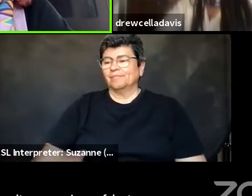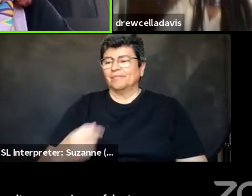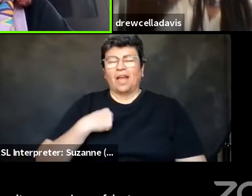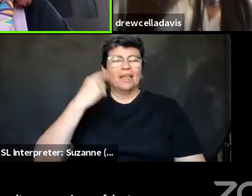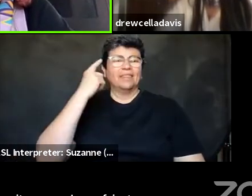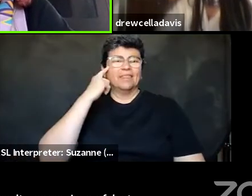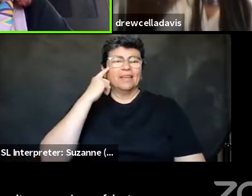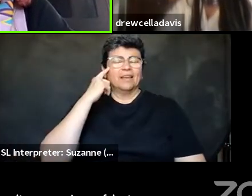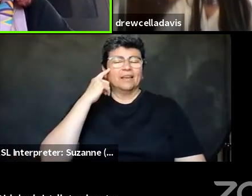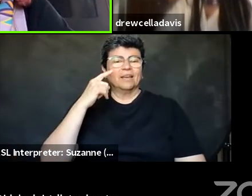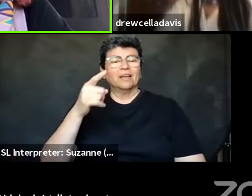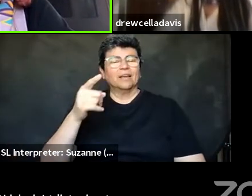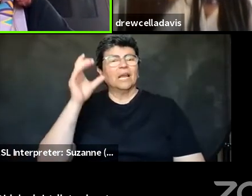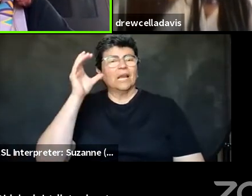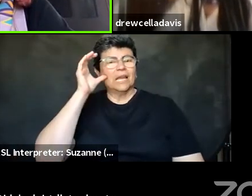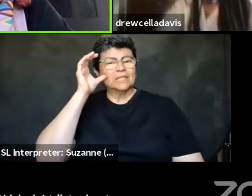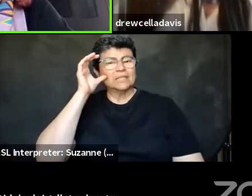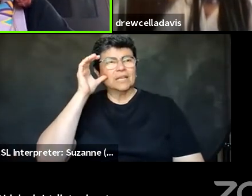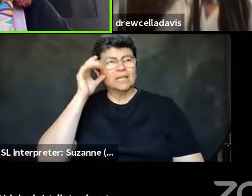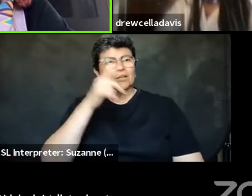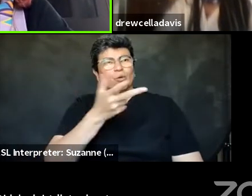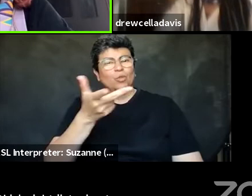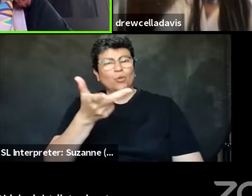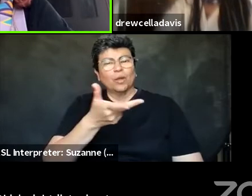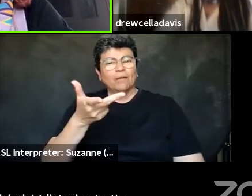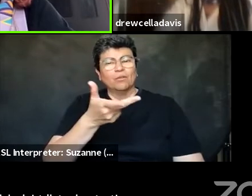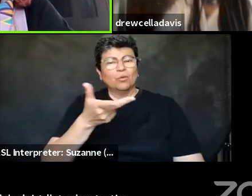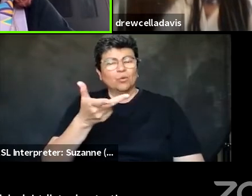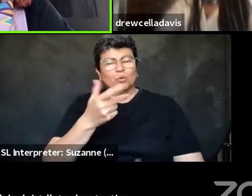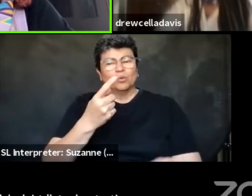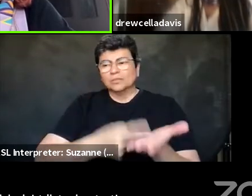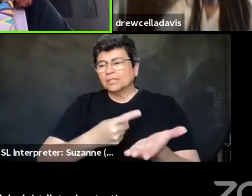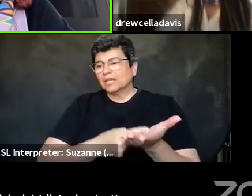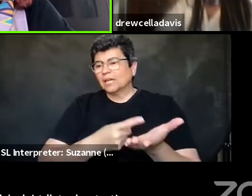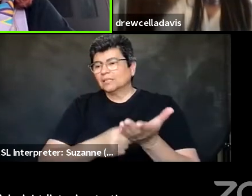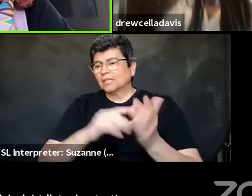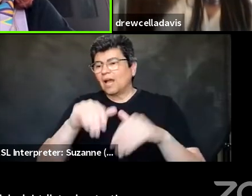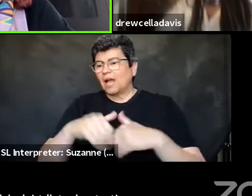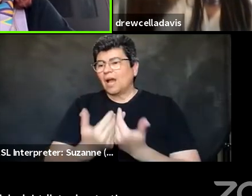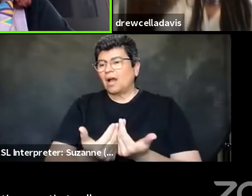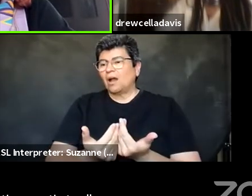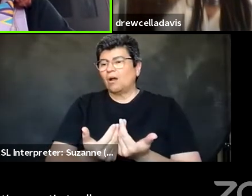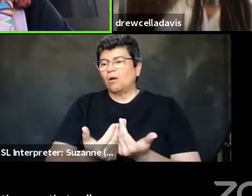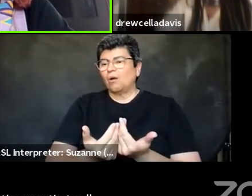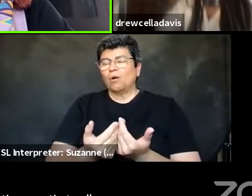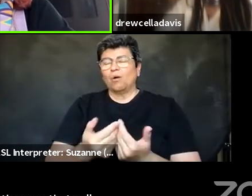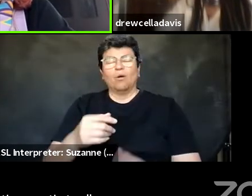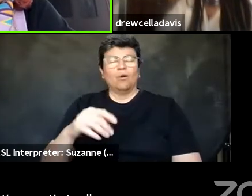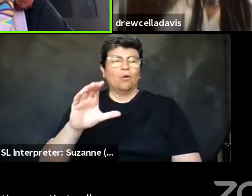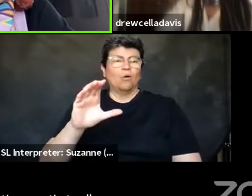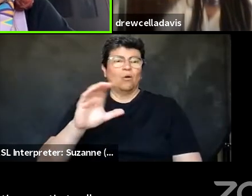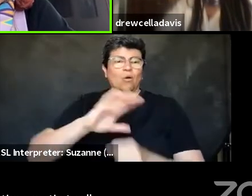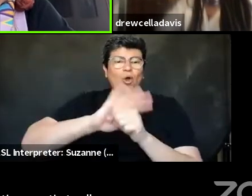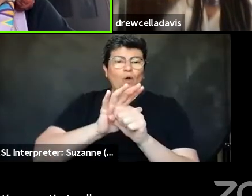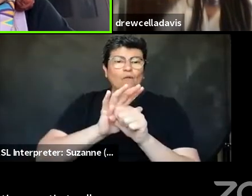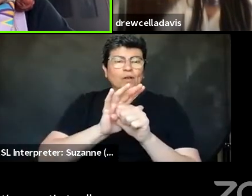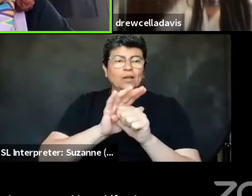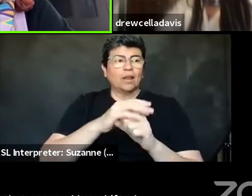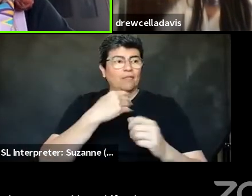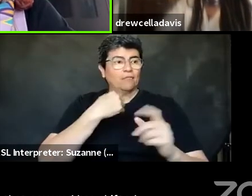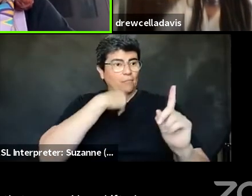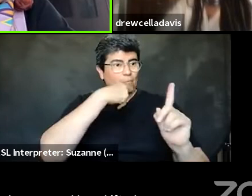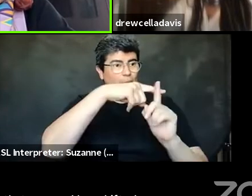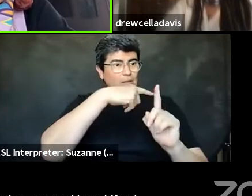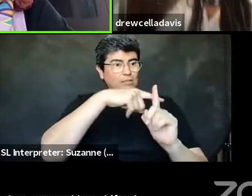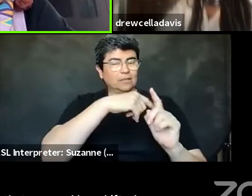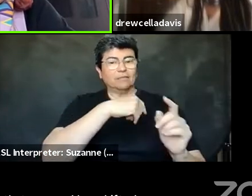right, listening to the three of you discuss the way that COVID has shifted both positive and negative, right?